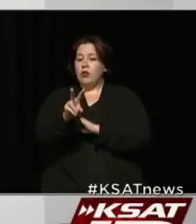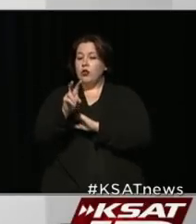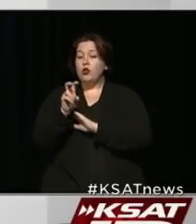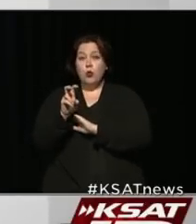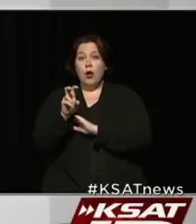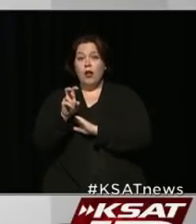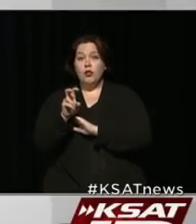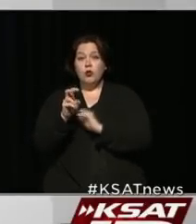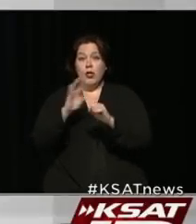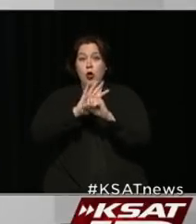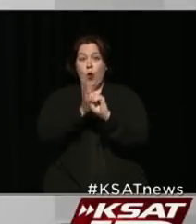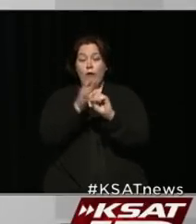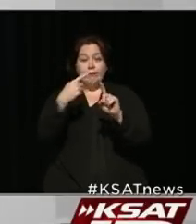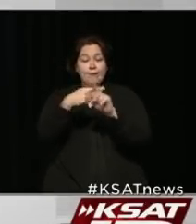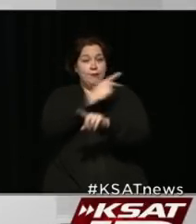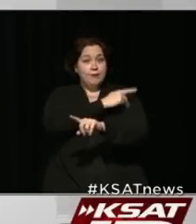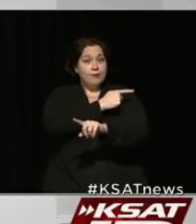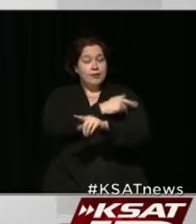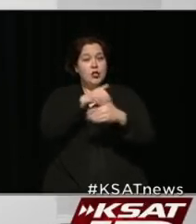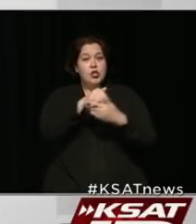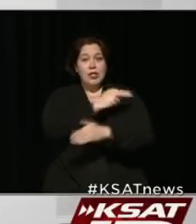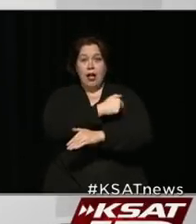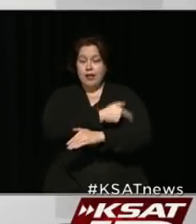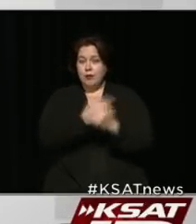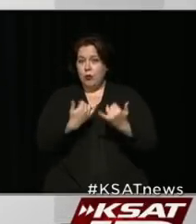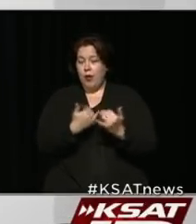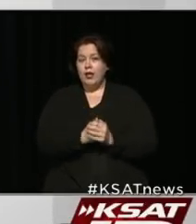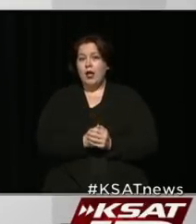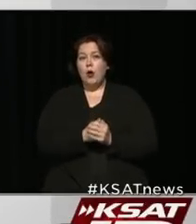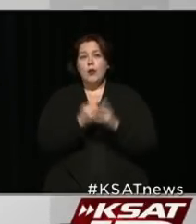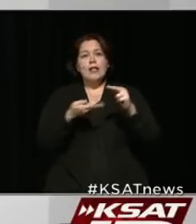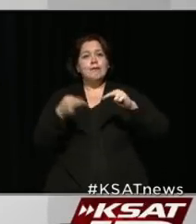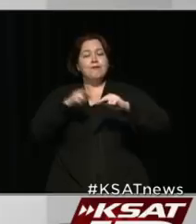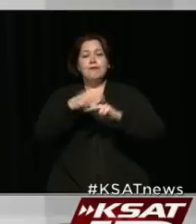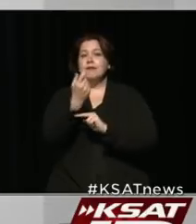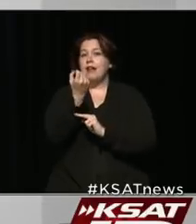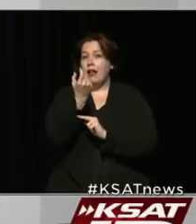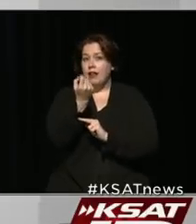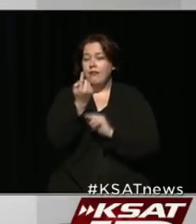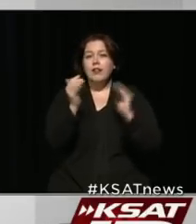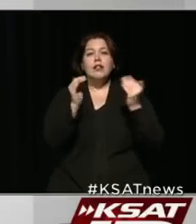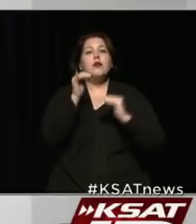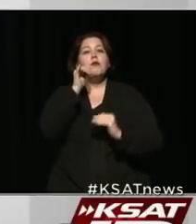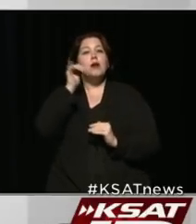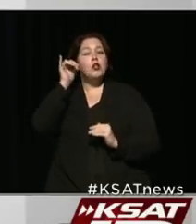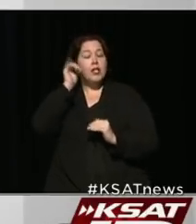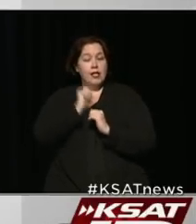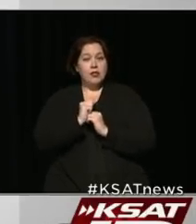COVID patients in the hospital right now, which is up 11 from yesterday,